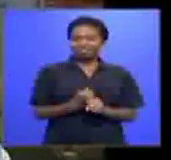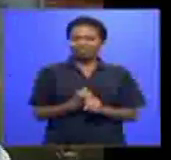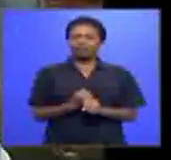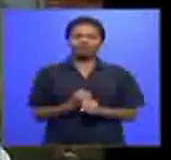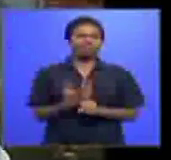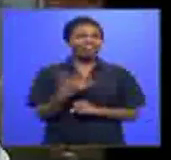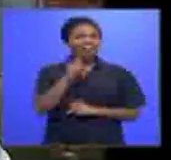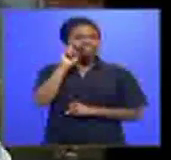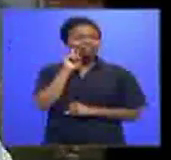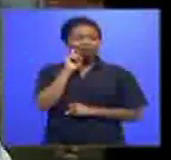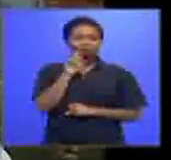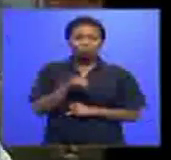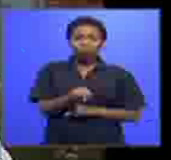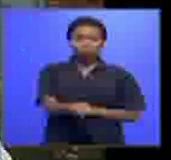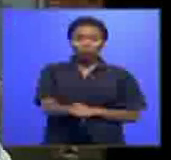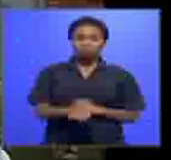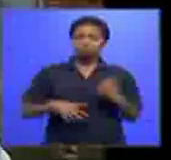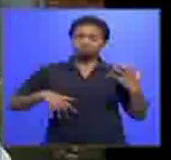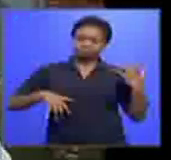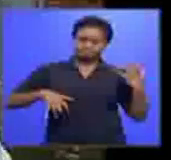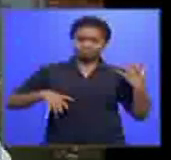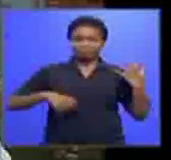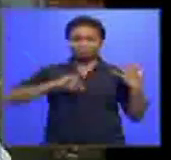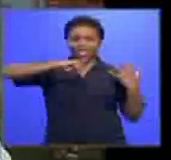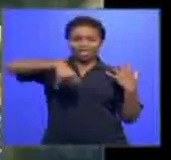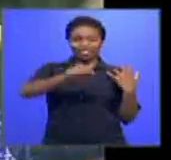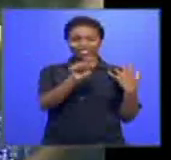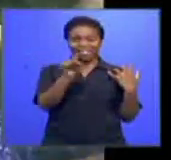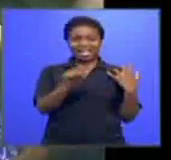obtained in his matric last year at the age of 60.